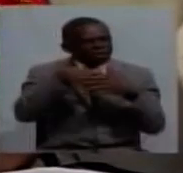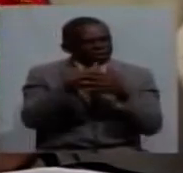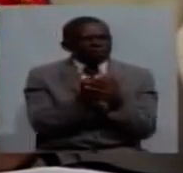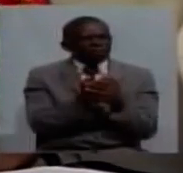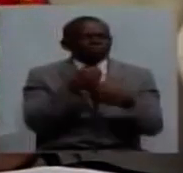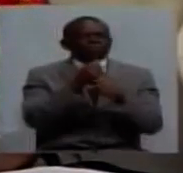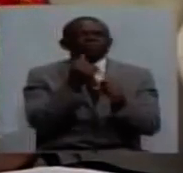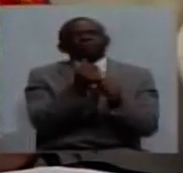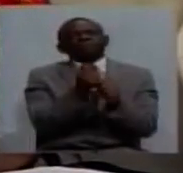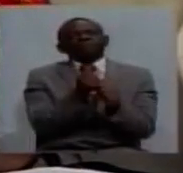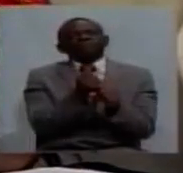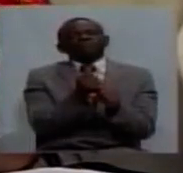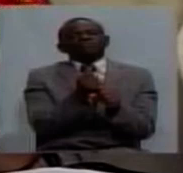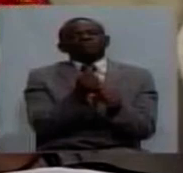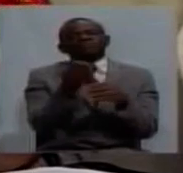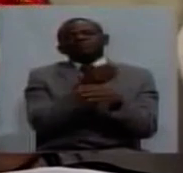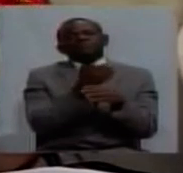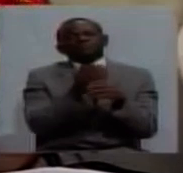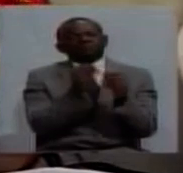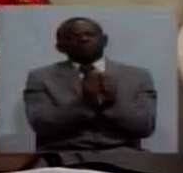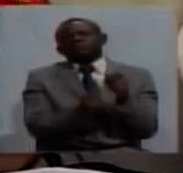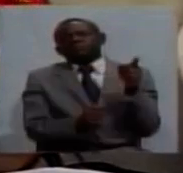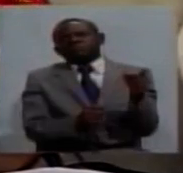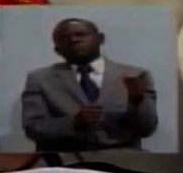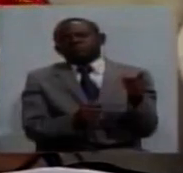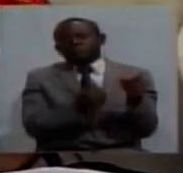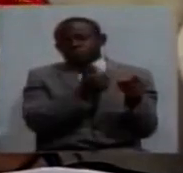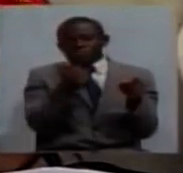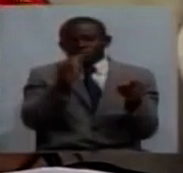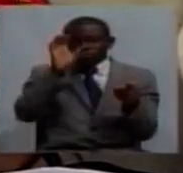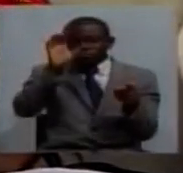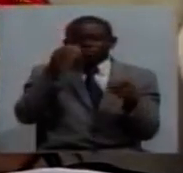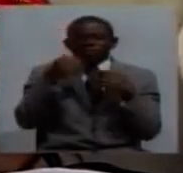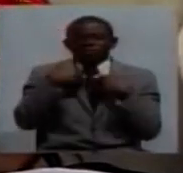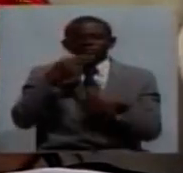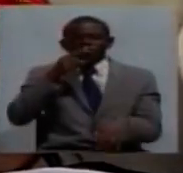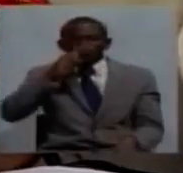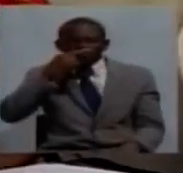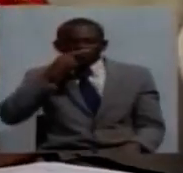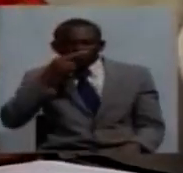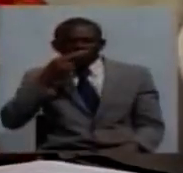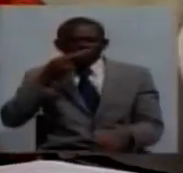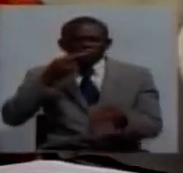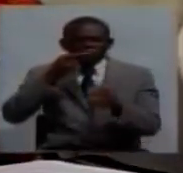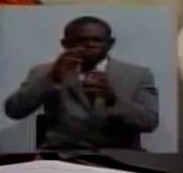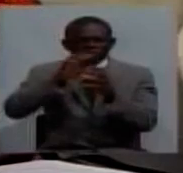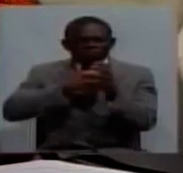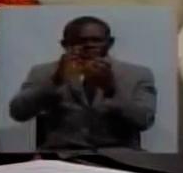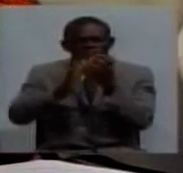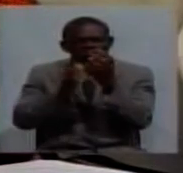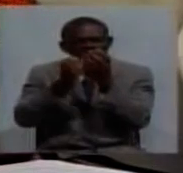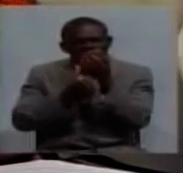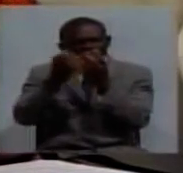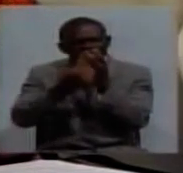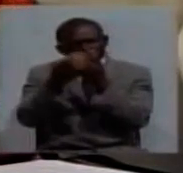Mukushi area, you find lots of sweet potatoes, lots of what we call Irish potatoes, again, lots of beans. What is